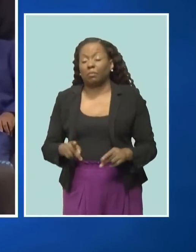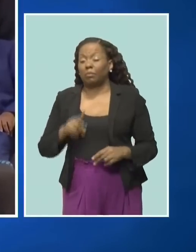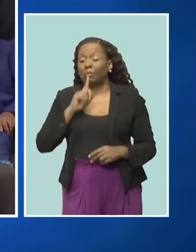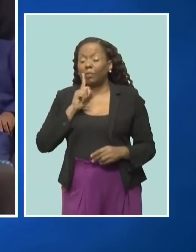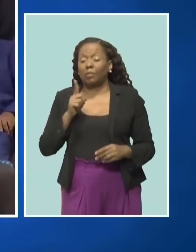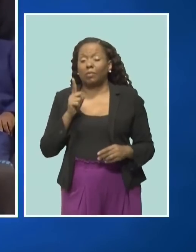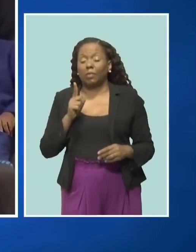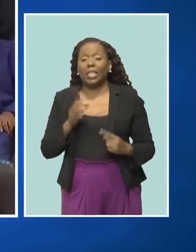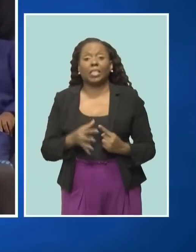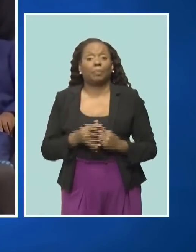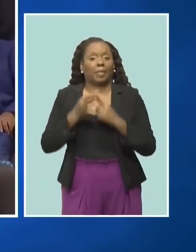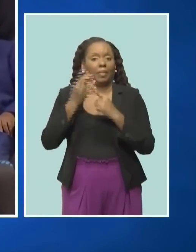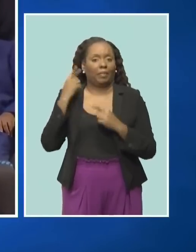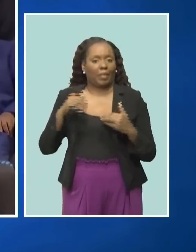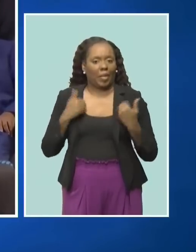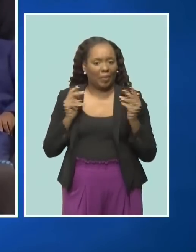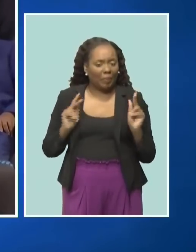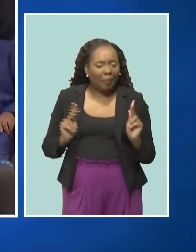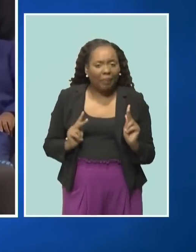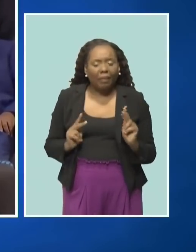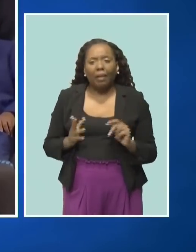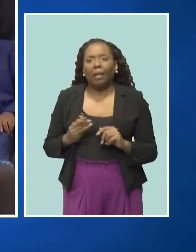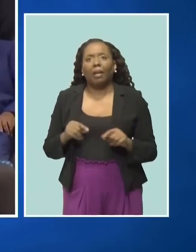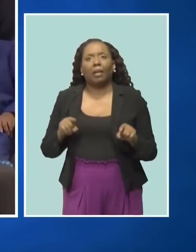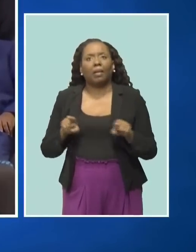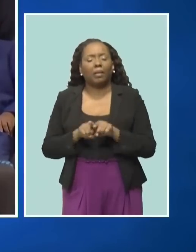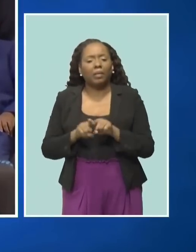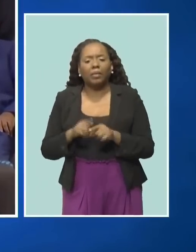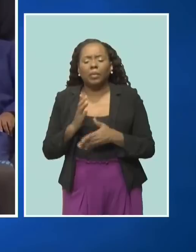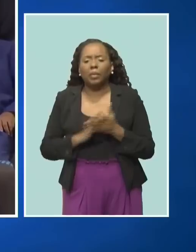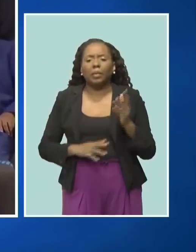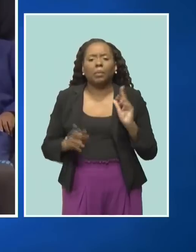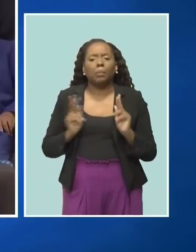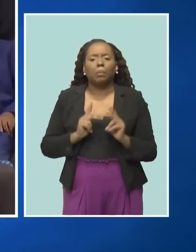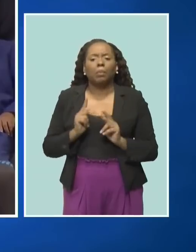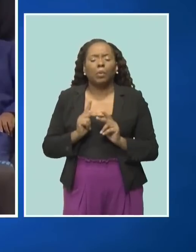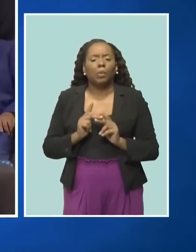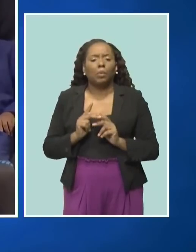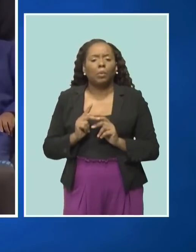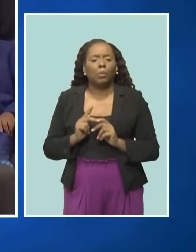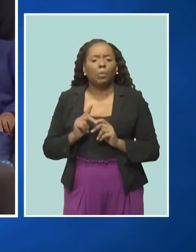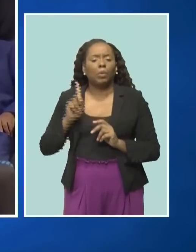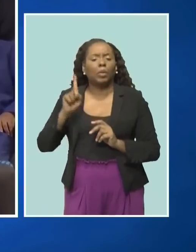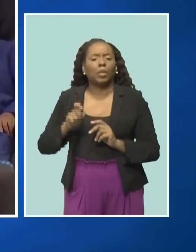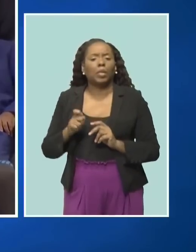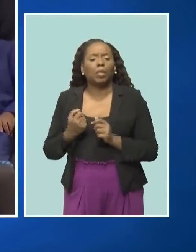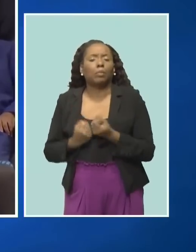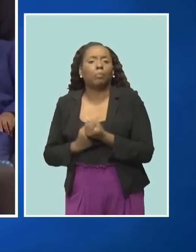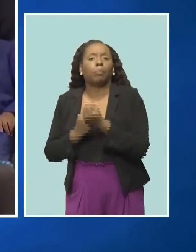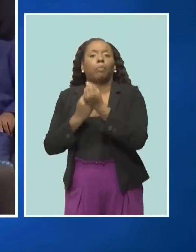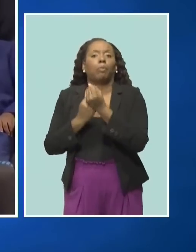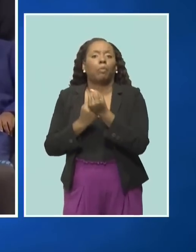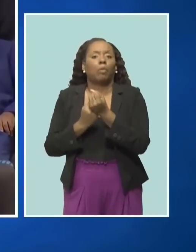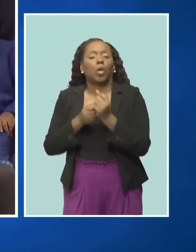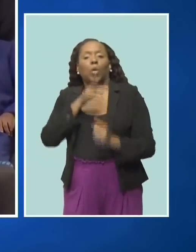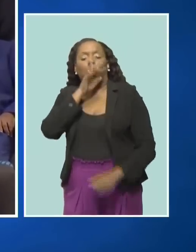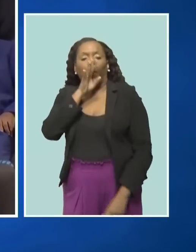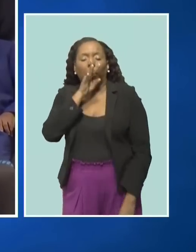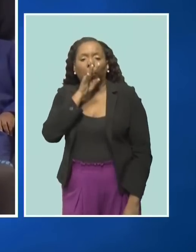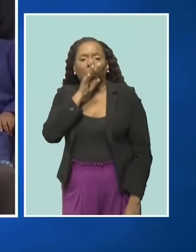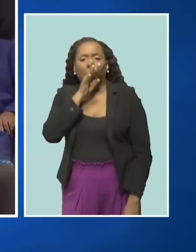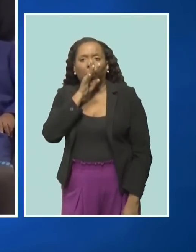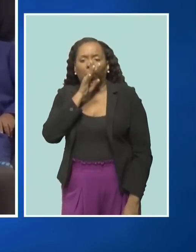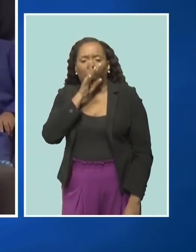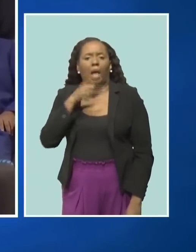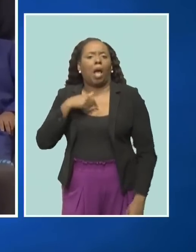people and for those whose voices might not otherwise be heard. That is why, when we met